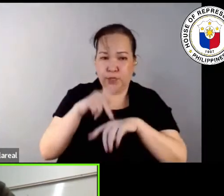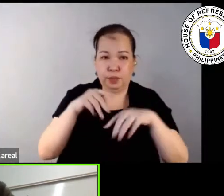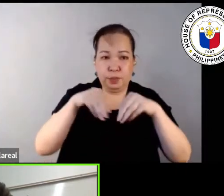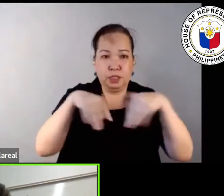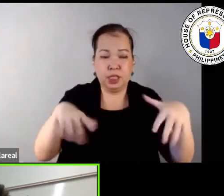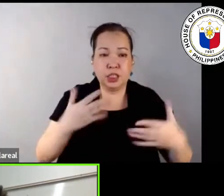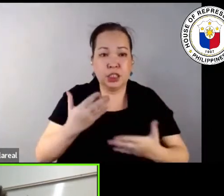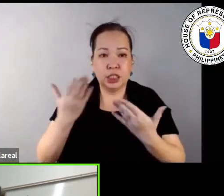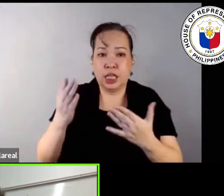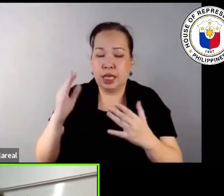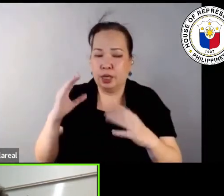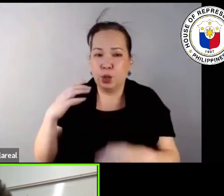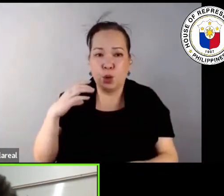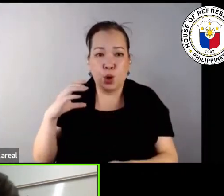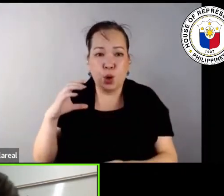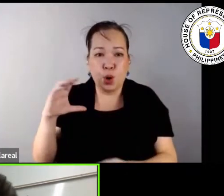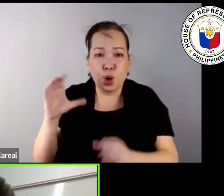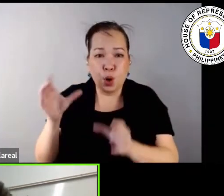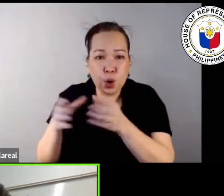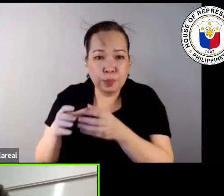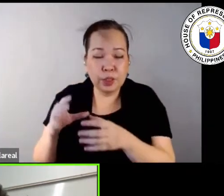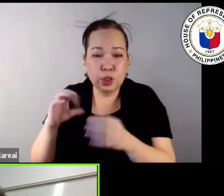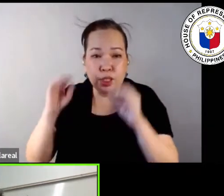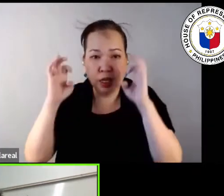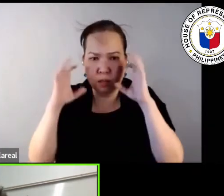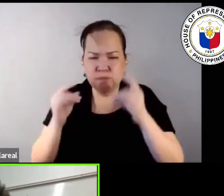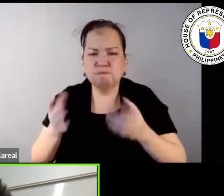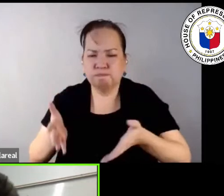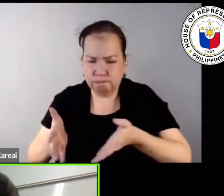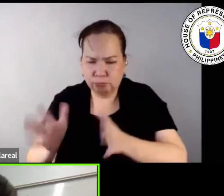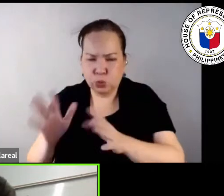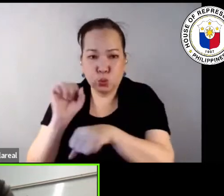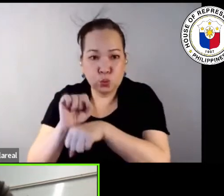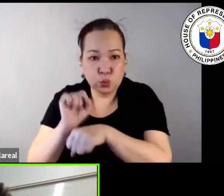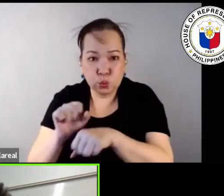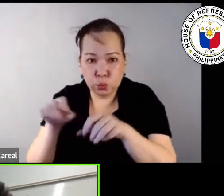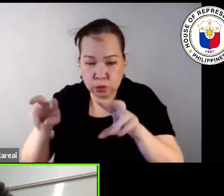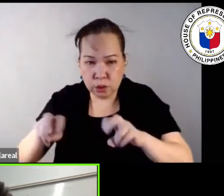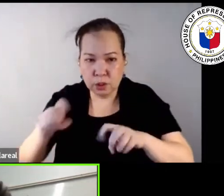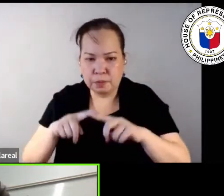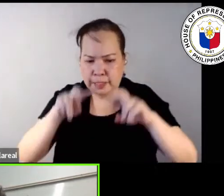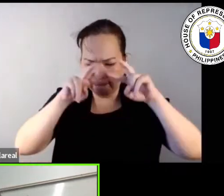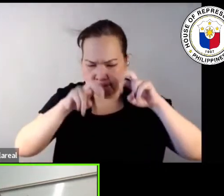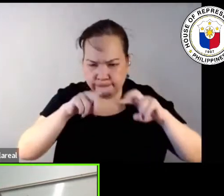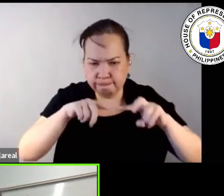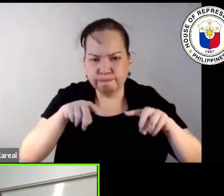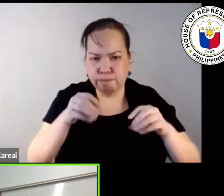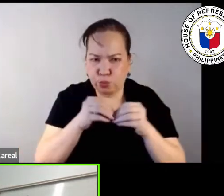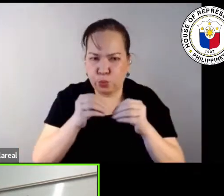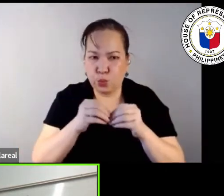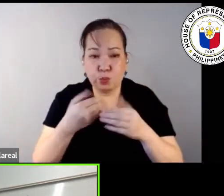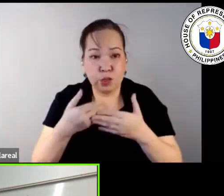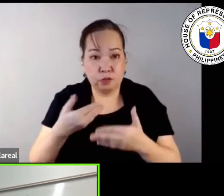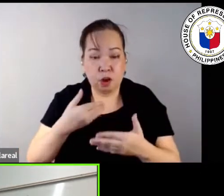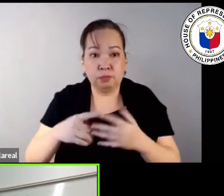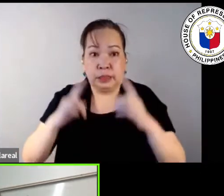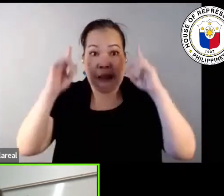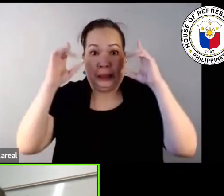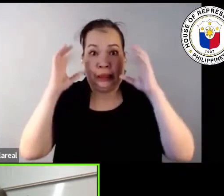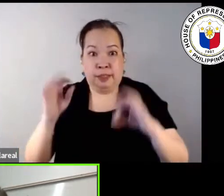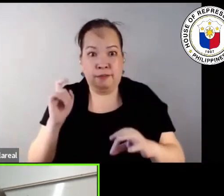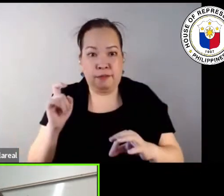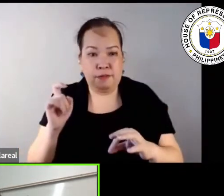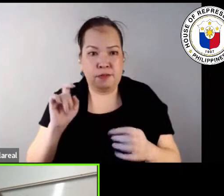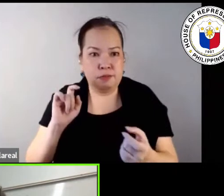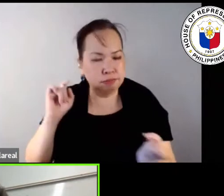EDCOM too is allowed to do its work, do their comprehensive investigation before taking any swift